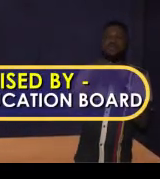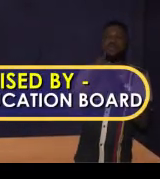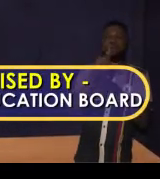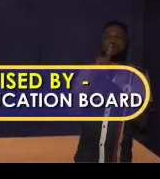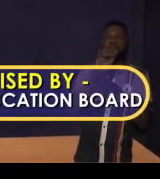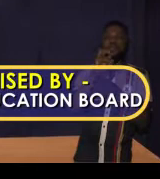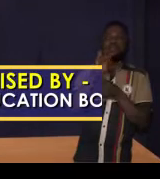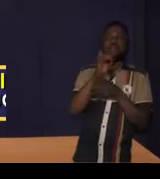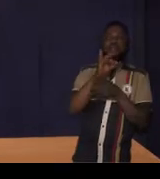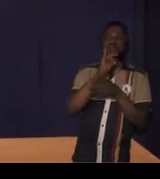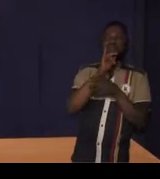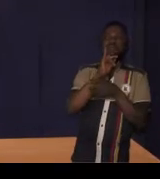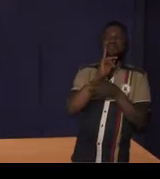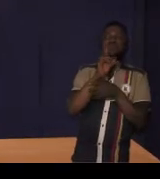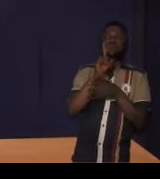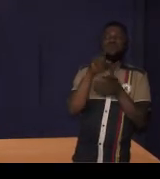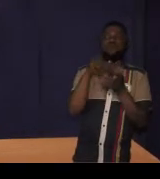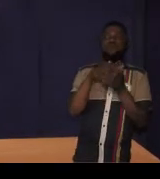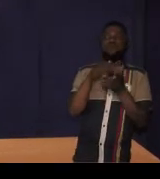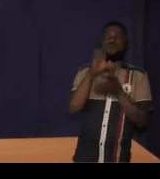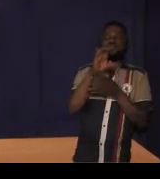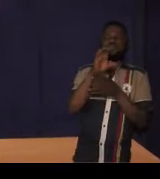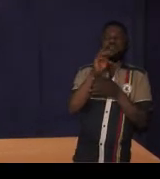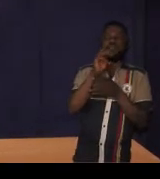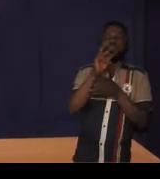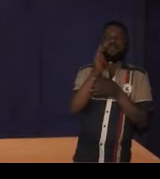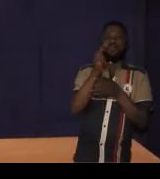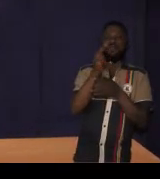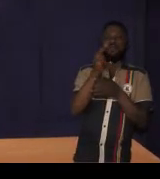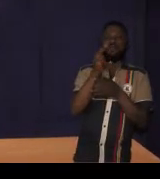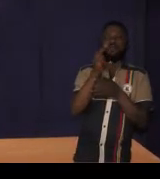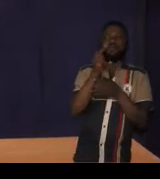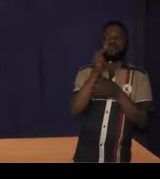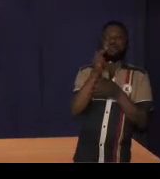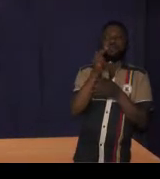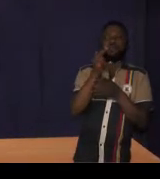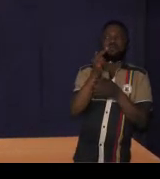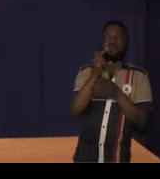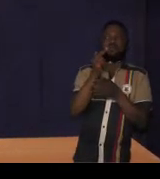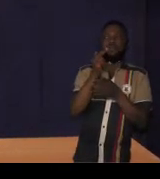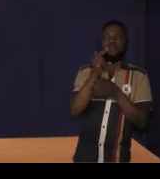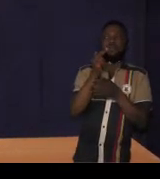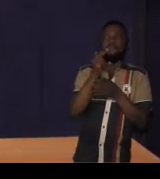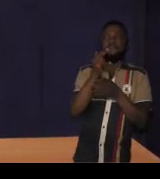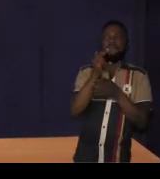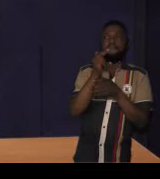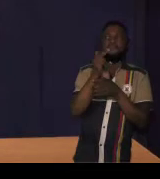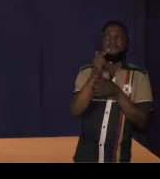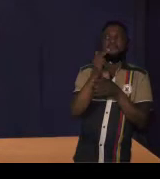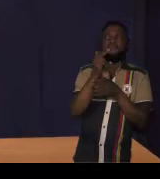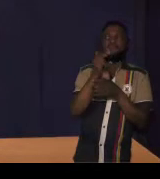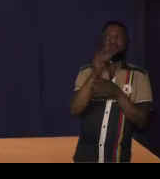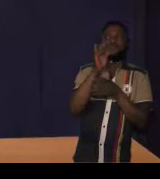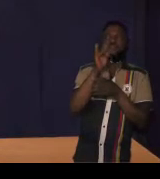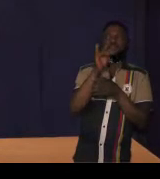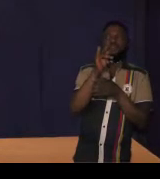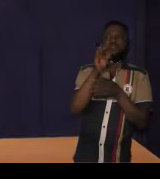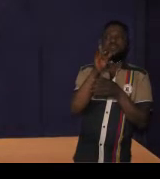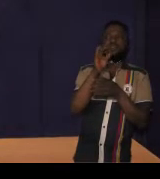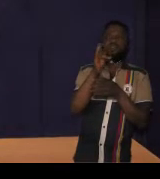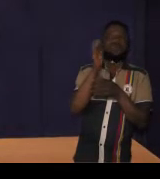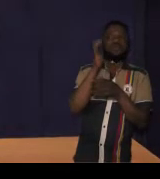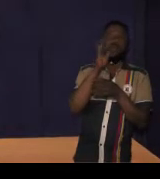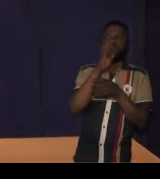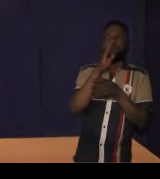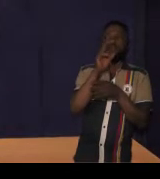that 1 liter is 1000 centimeter cubes. Now we know that. Then 18 liters